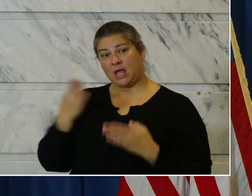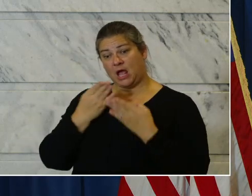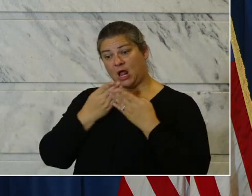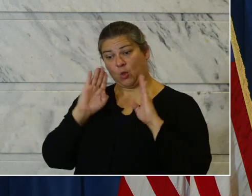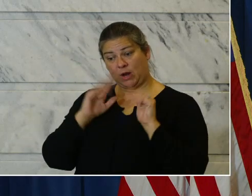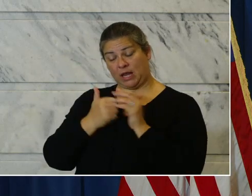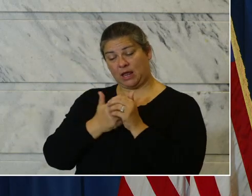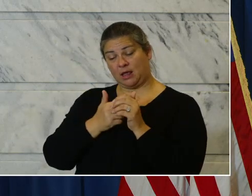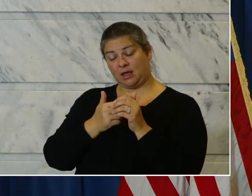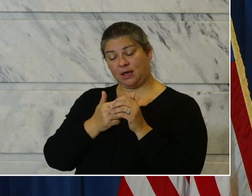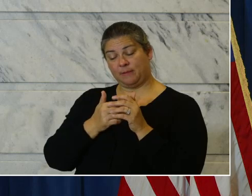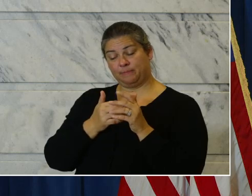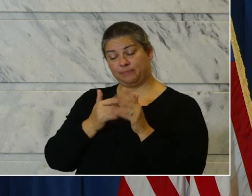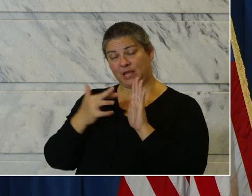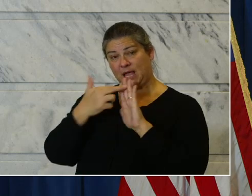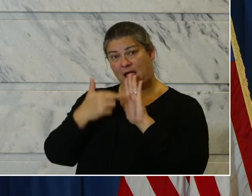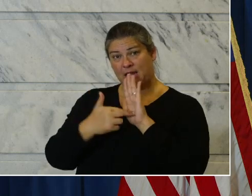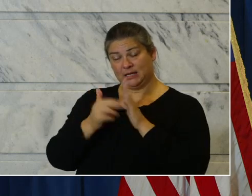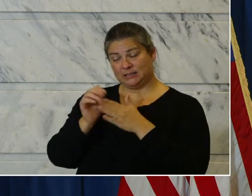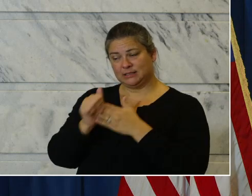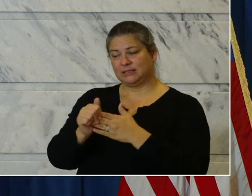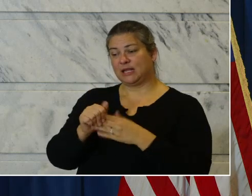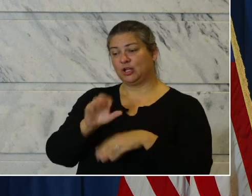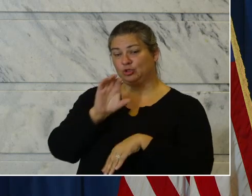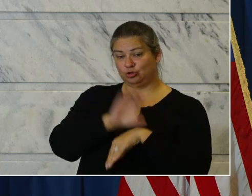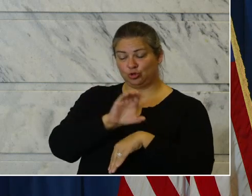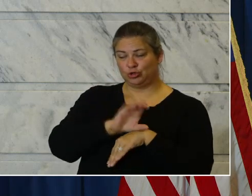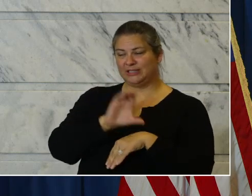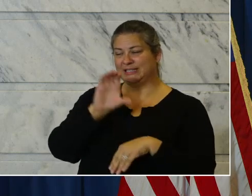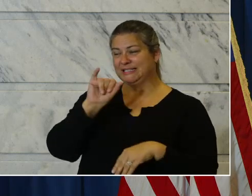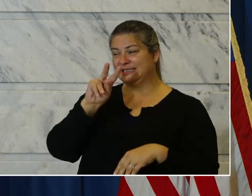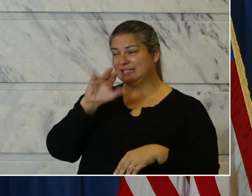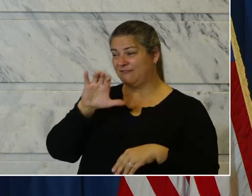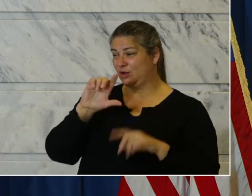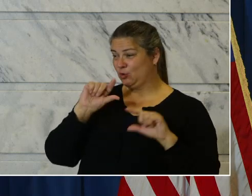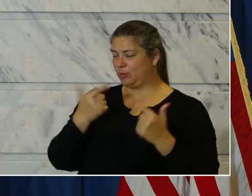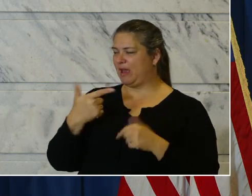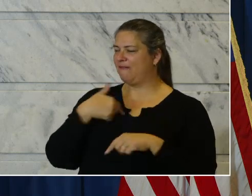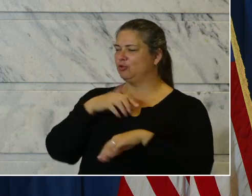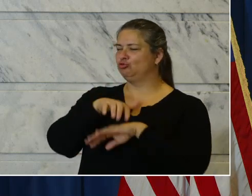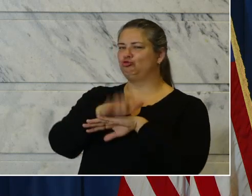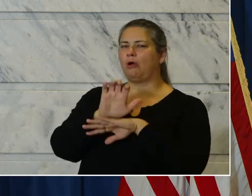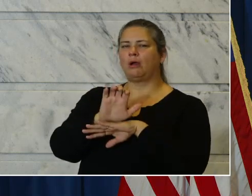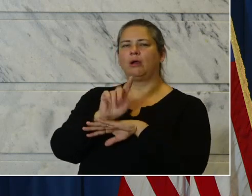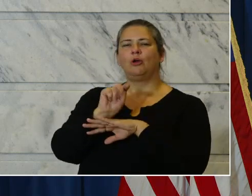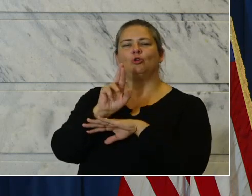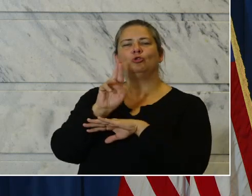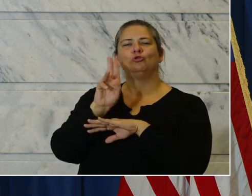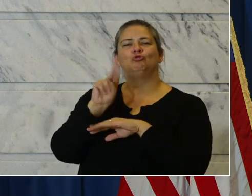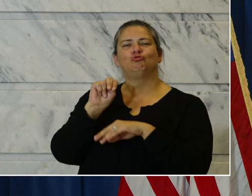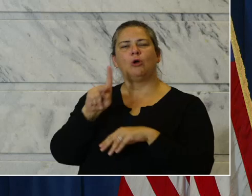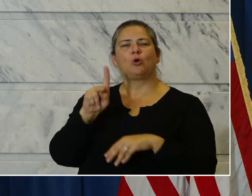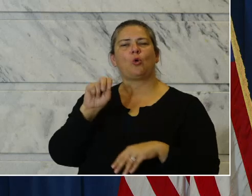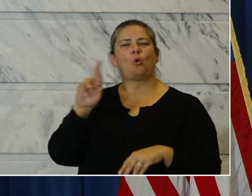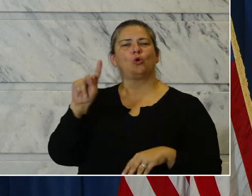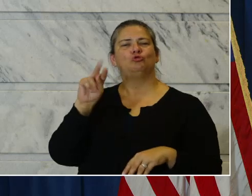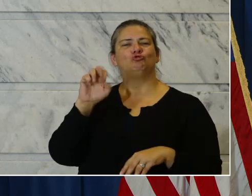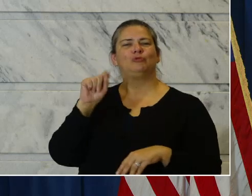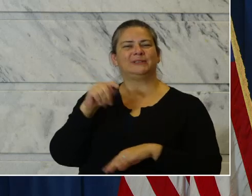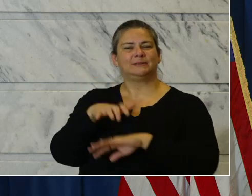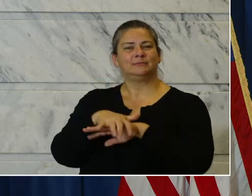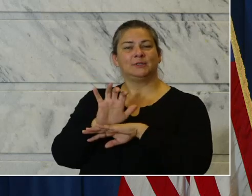it sounds like the churches and civic groups often do those trunk or treats and harvest festivals in the parking lot. I take it that is something